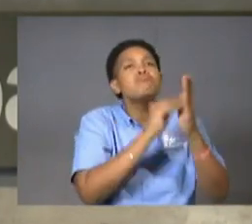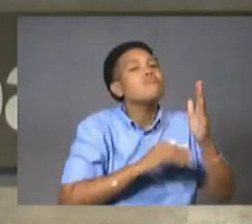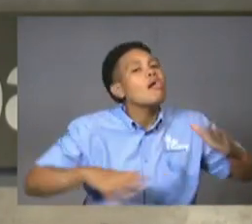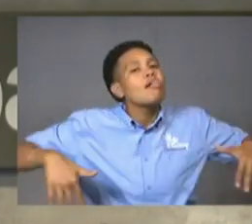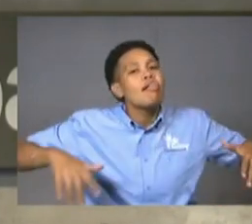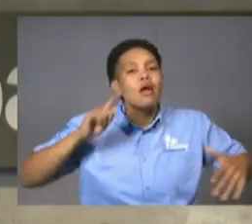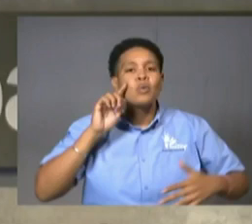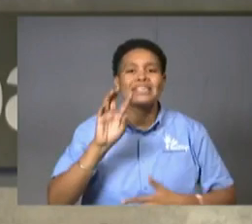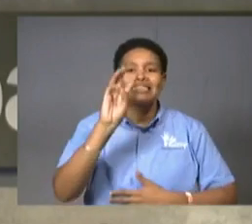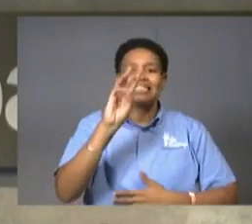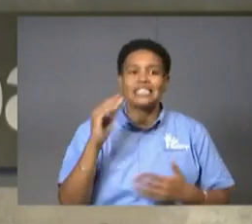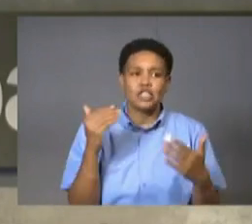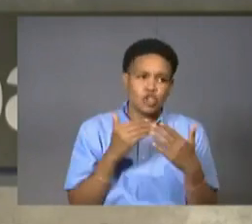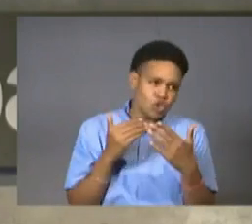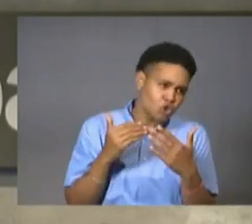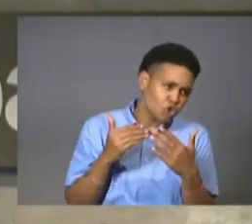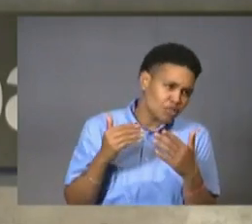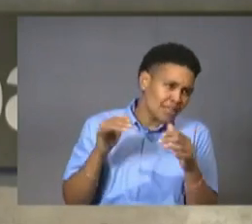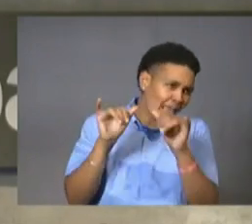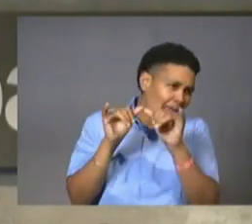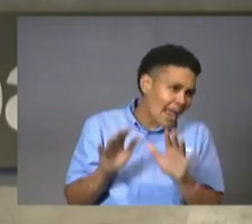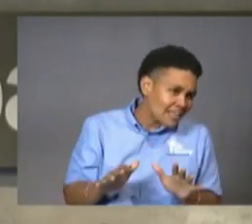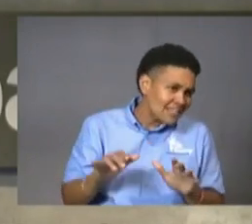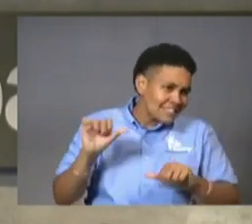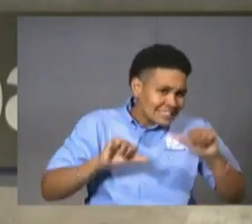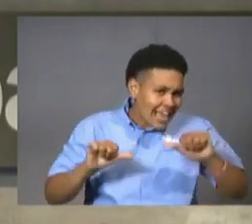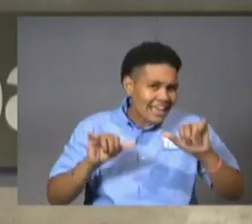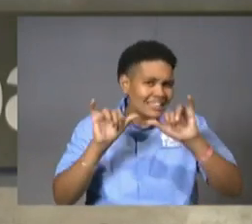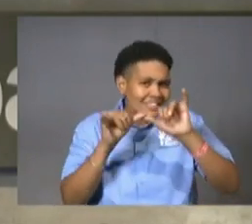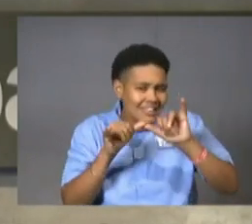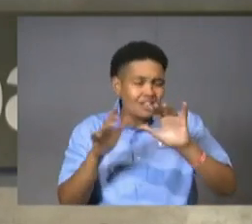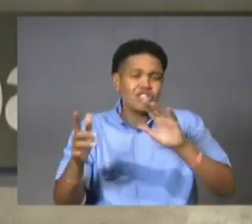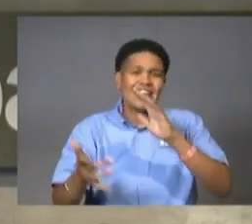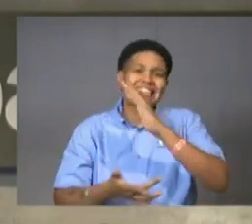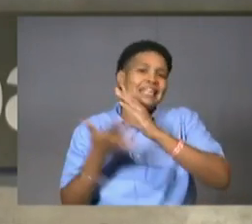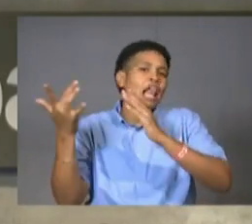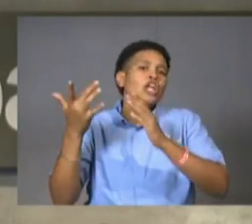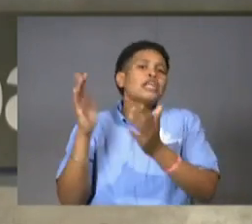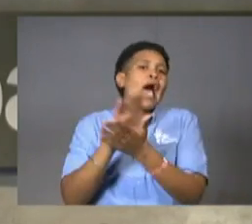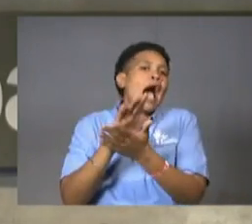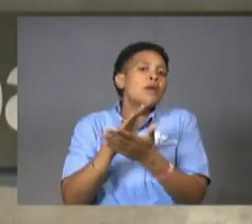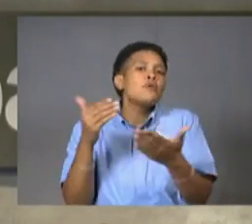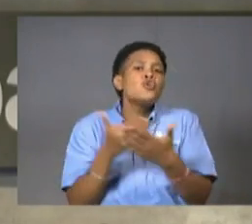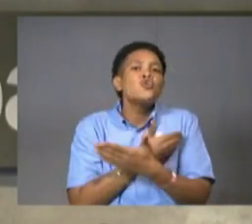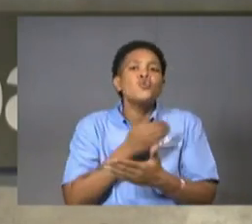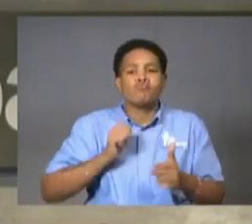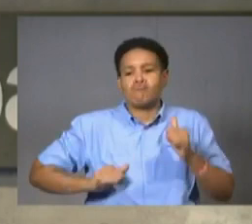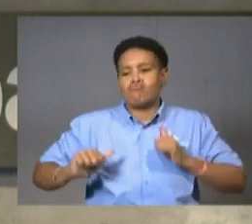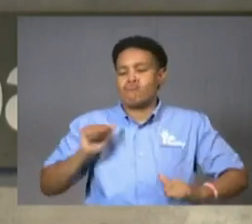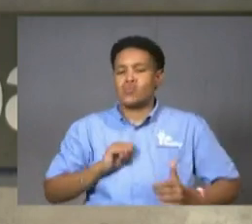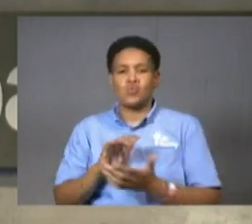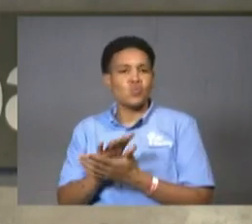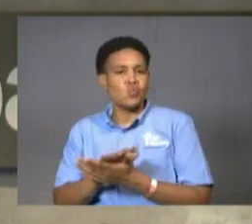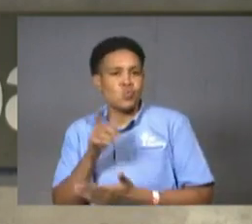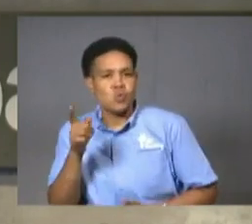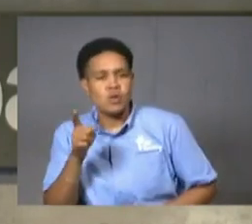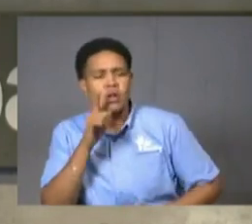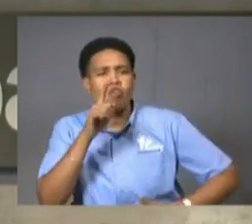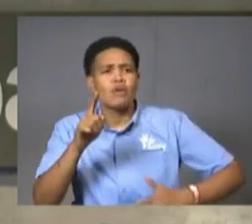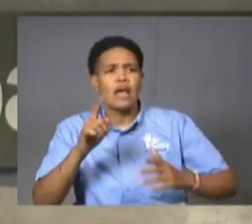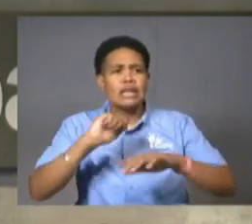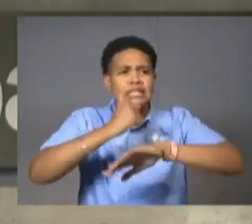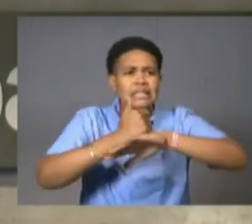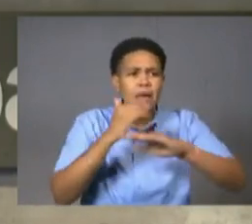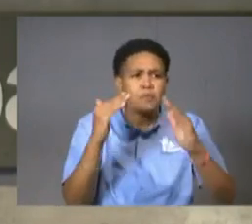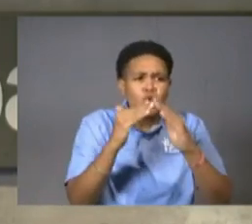new science and engineering and technology academies, a new performing art academy, making our town